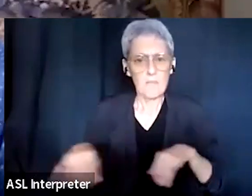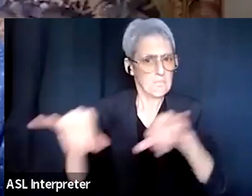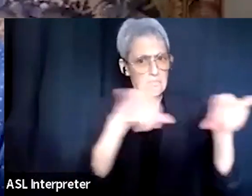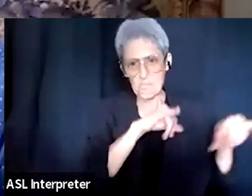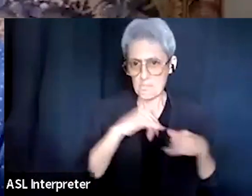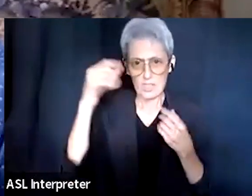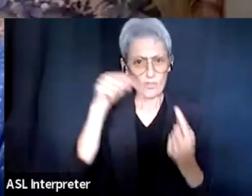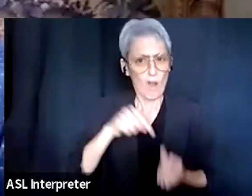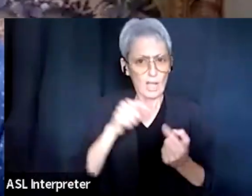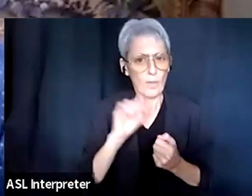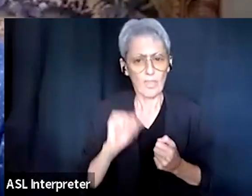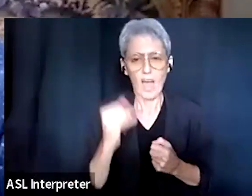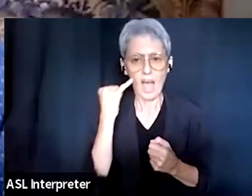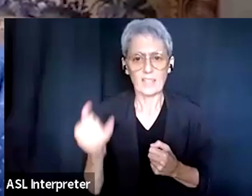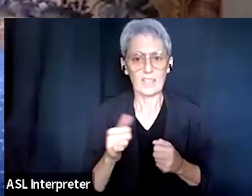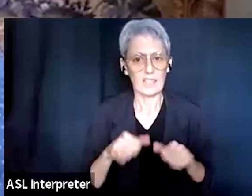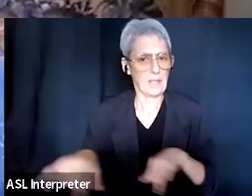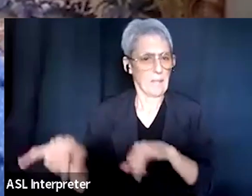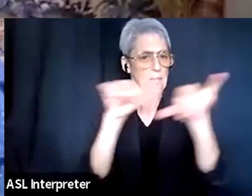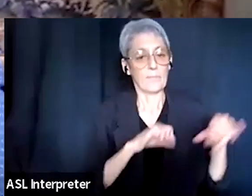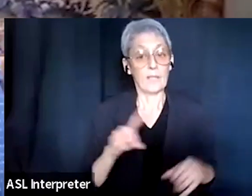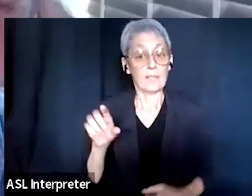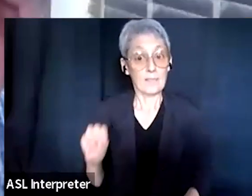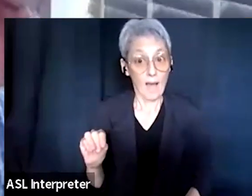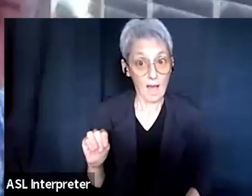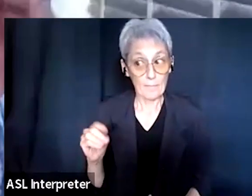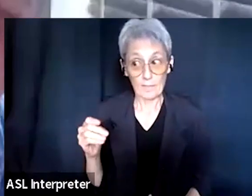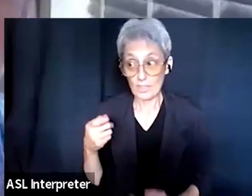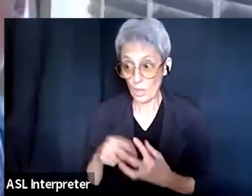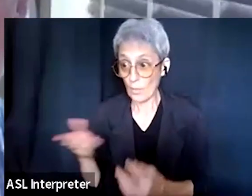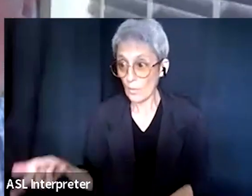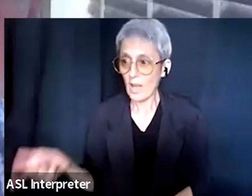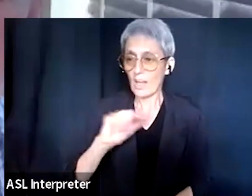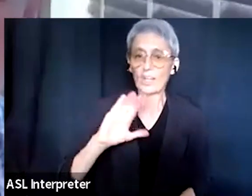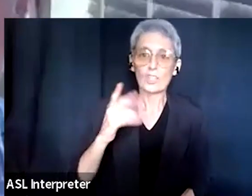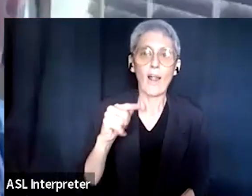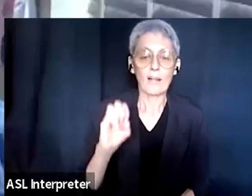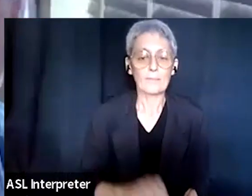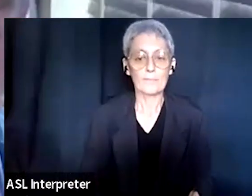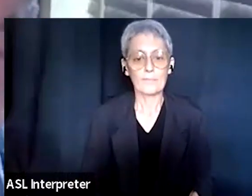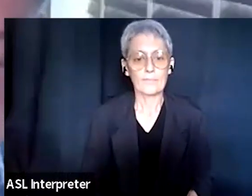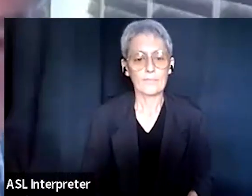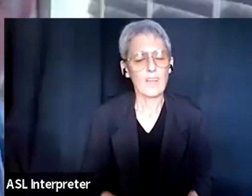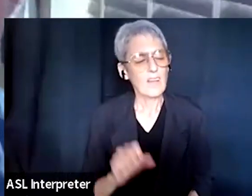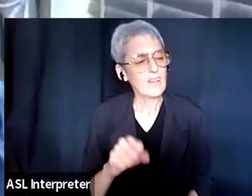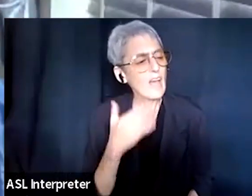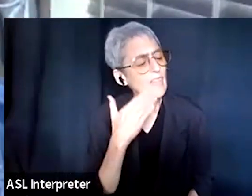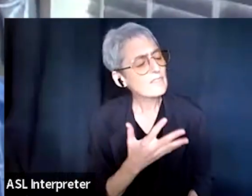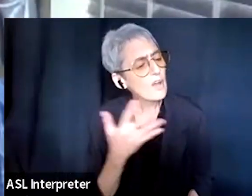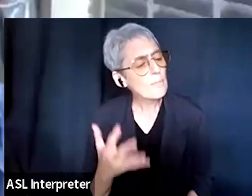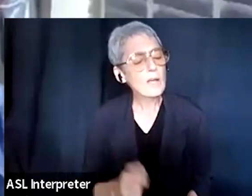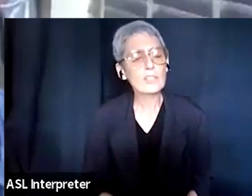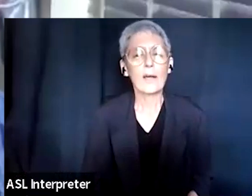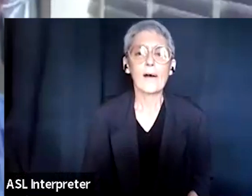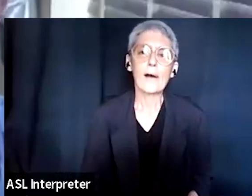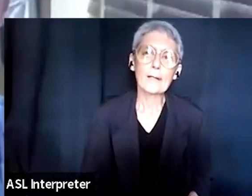why don't I start off with you, and then we'll go to Charlotte. Yeah, thanks very much. I mean, the book is primarily